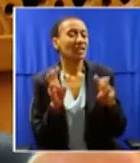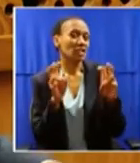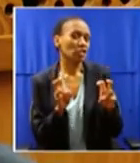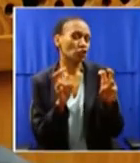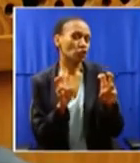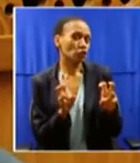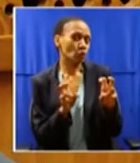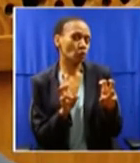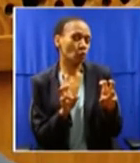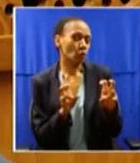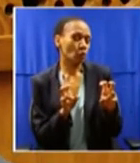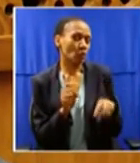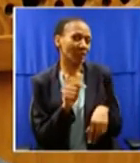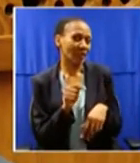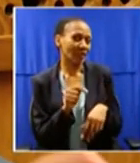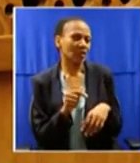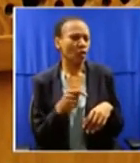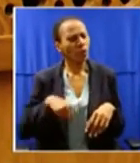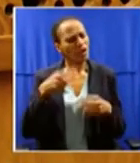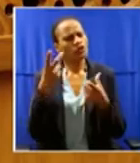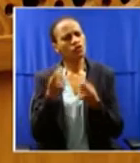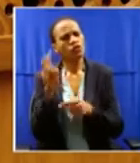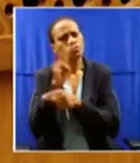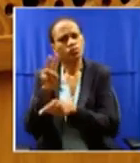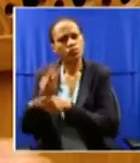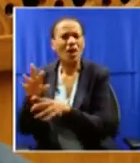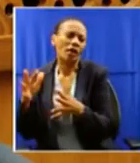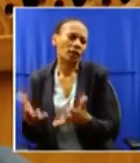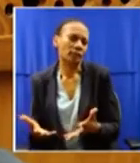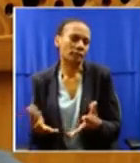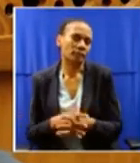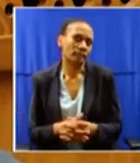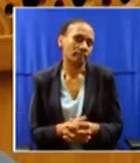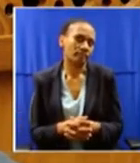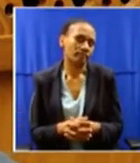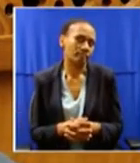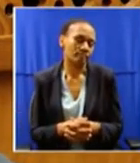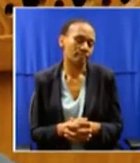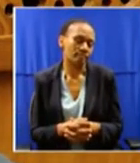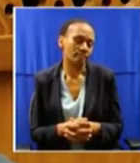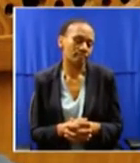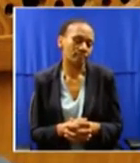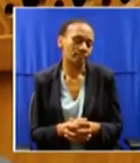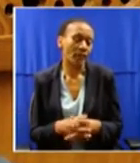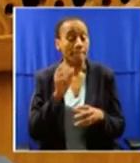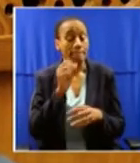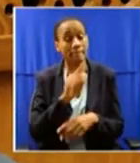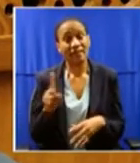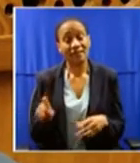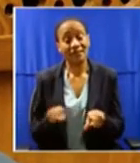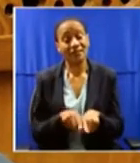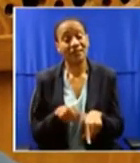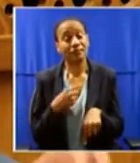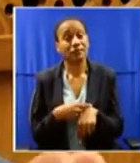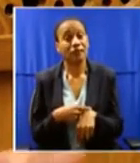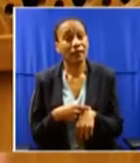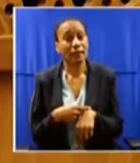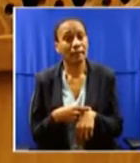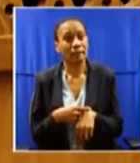have on exercise of oversight over the voters' role. But at the same time, this does